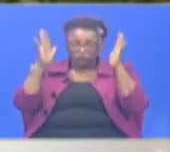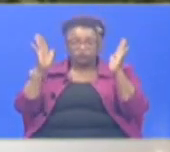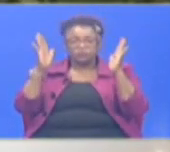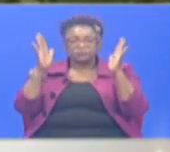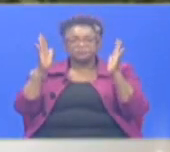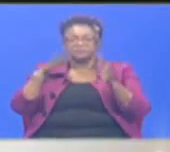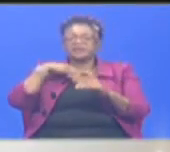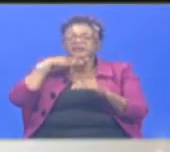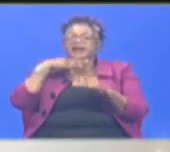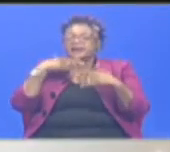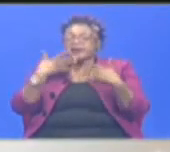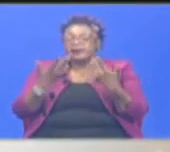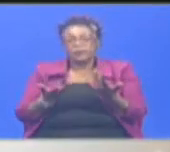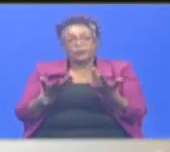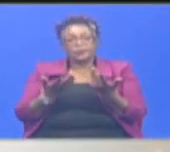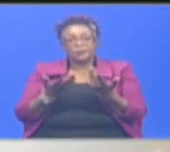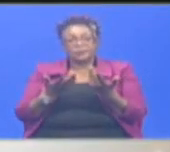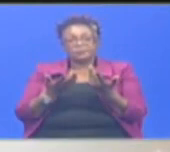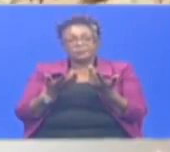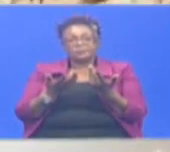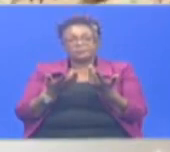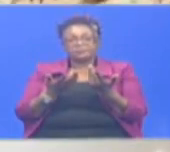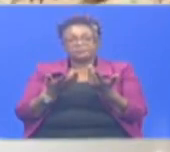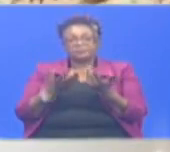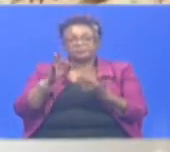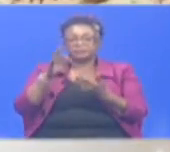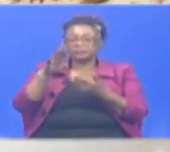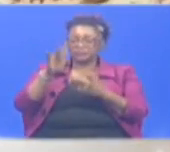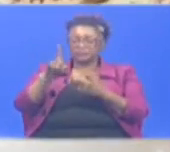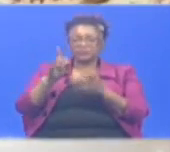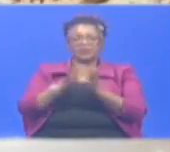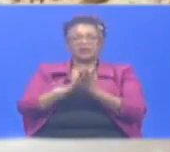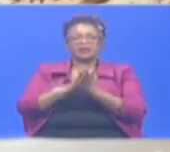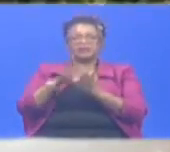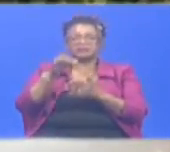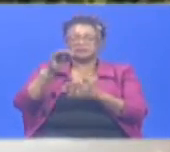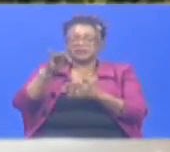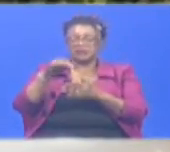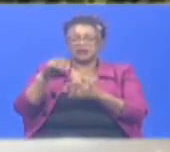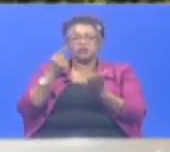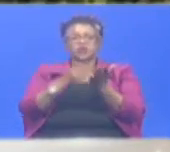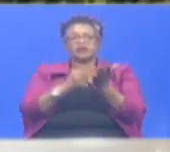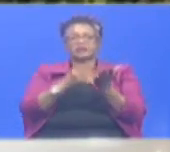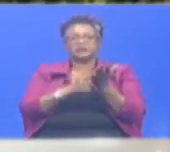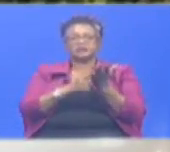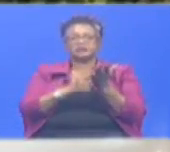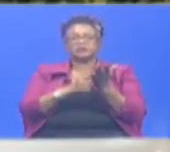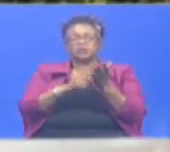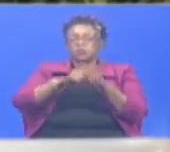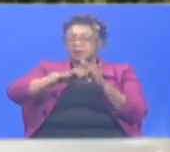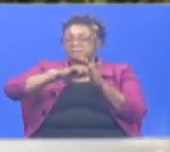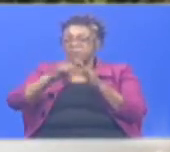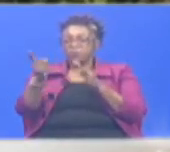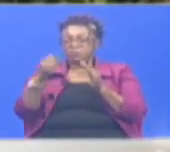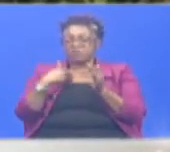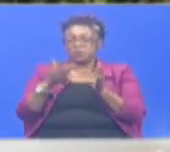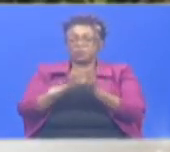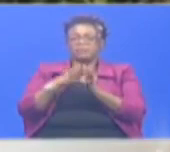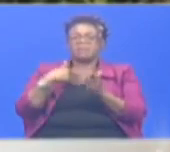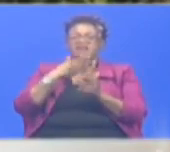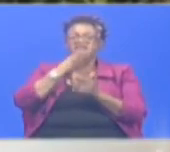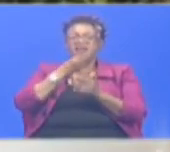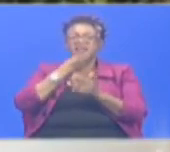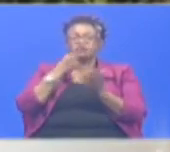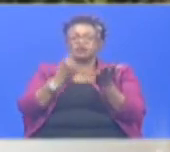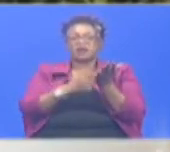alikufa na muna gani. Fearing for their lives, Frederick and their late dad sought refuge in Uganda. We went to exile to Uganda, mimi na baba yangu, for a few